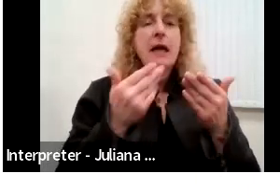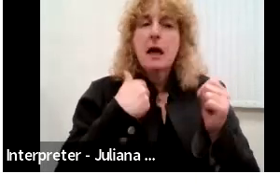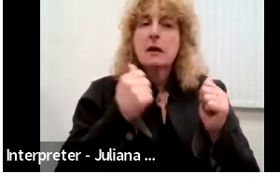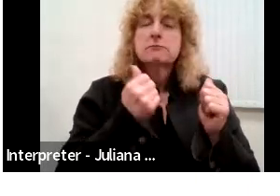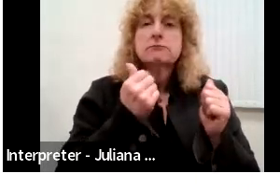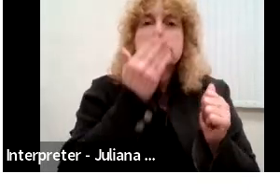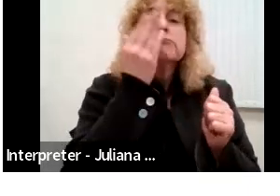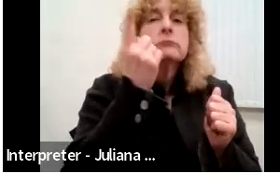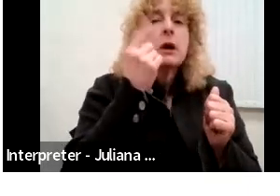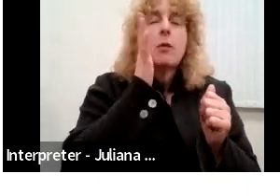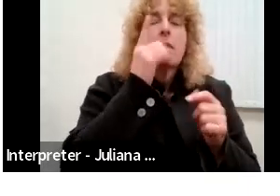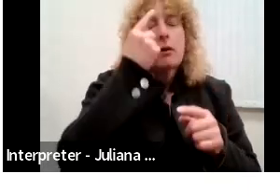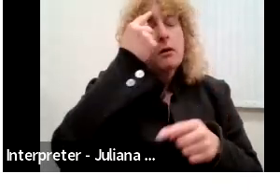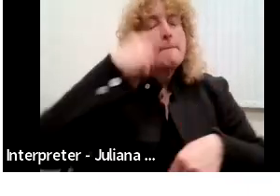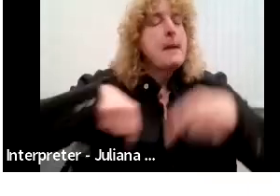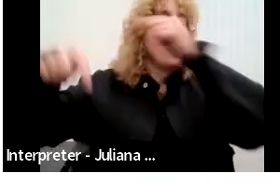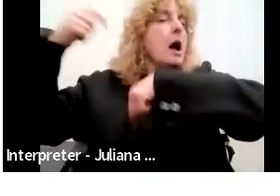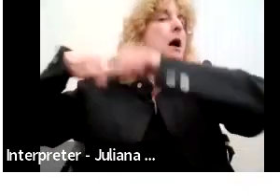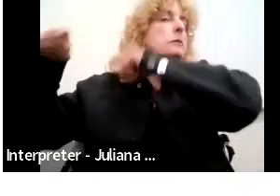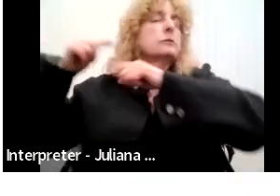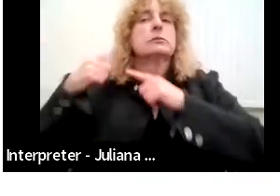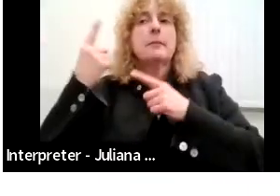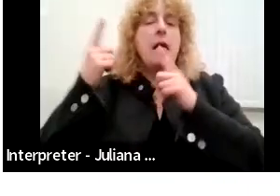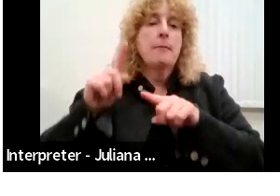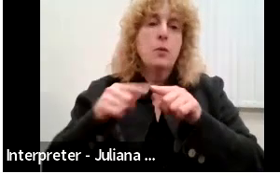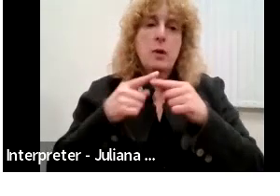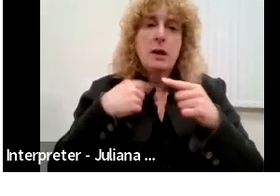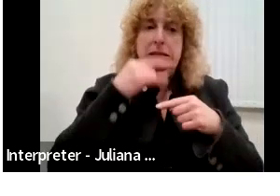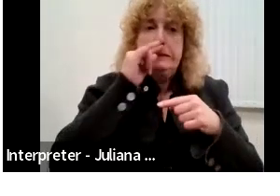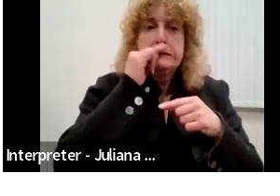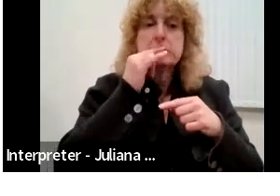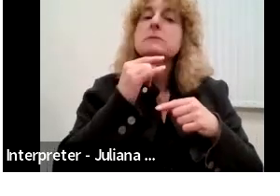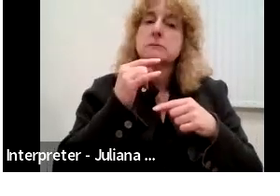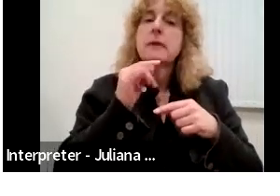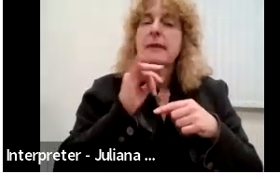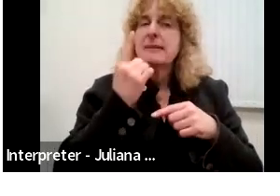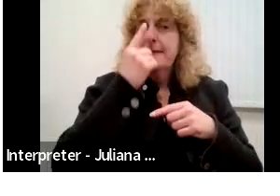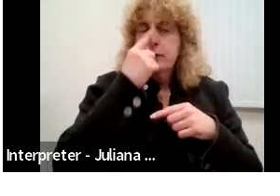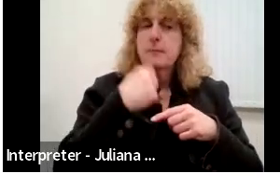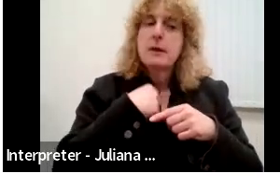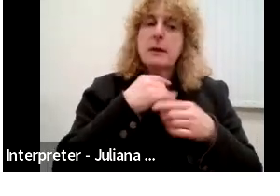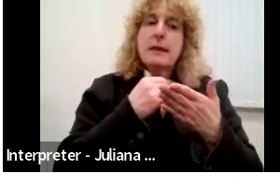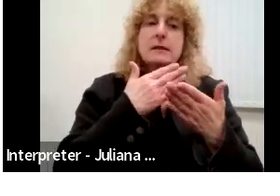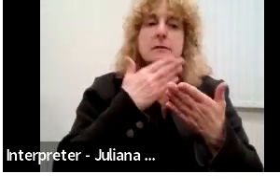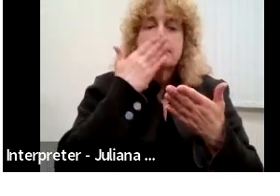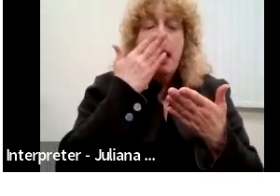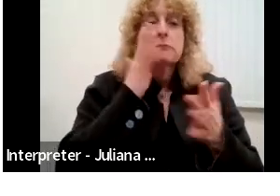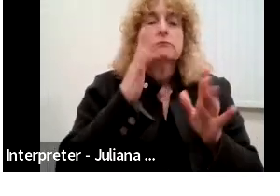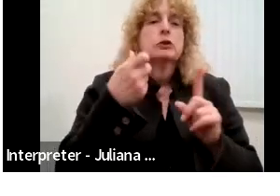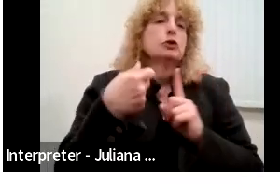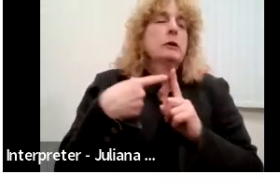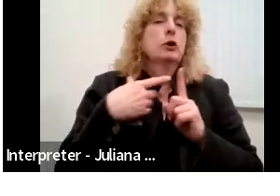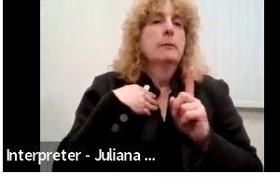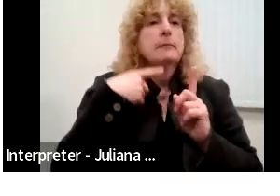something and it would take me right back to something that happened when I was a kid. So that was something for me, that smells really triggered some of my